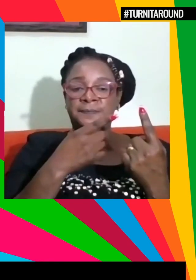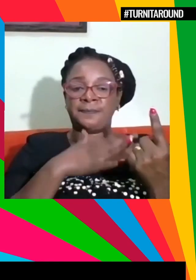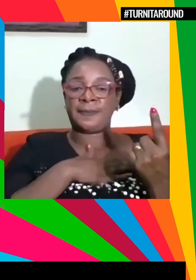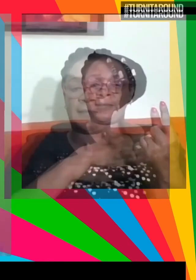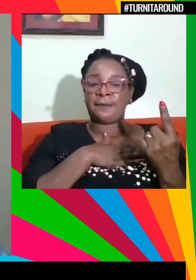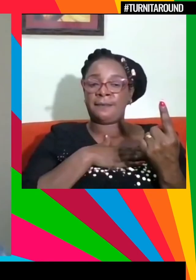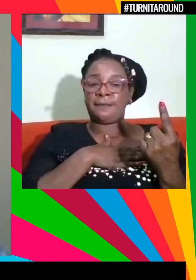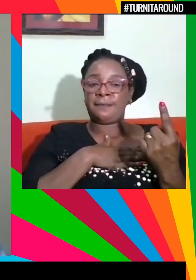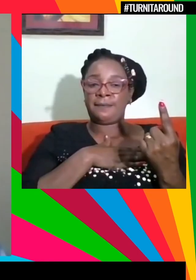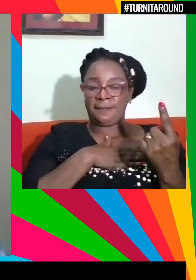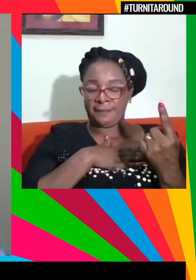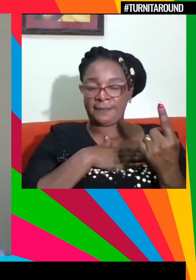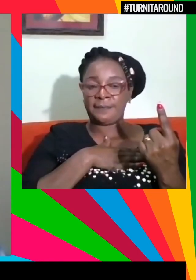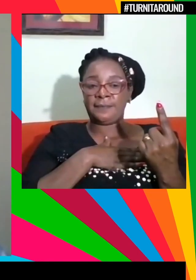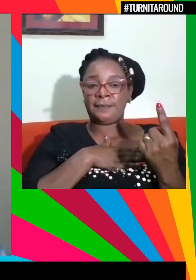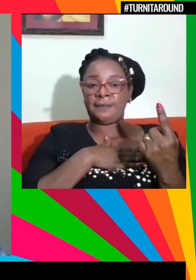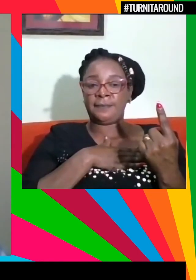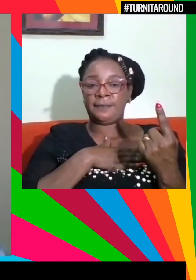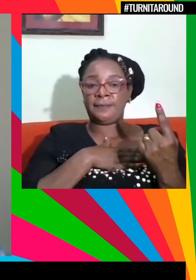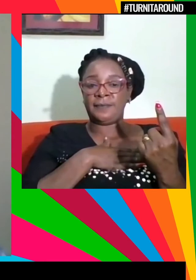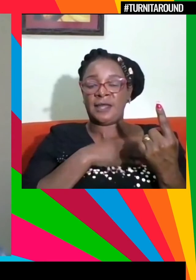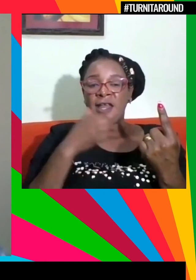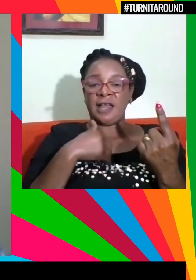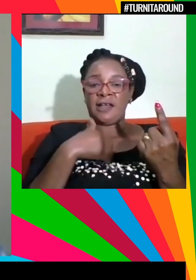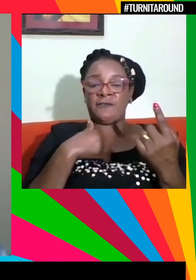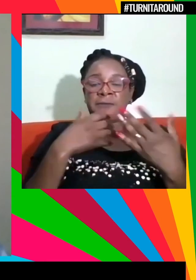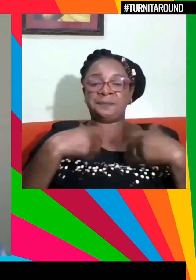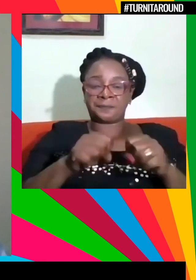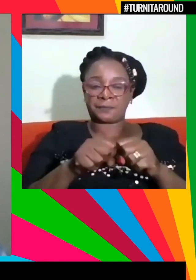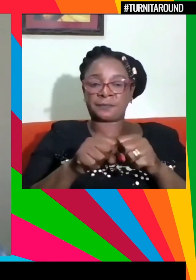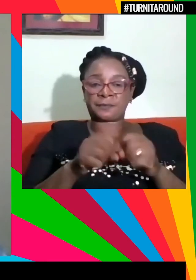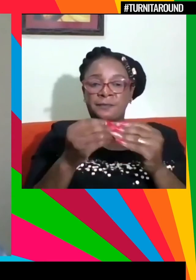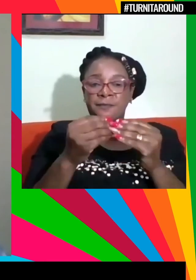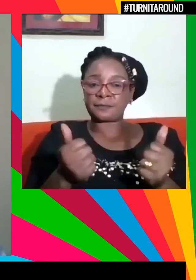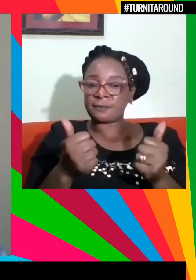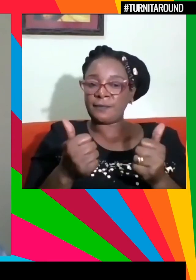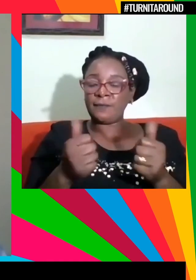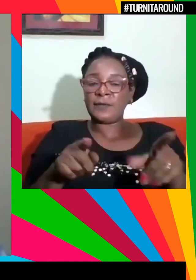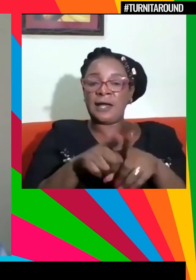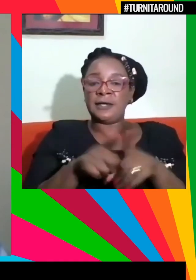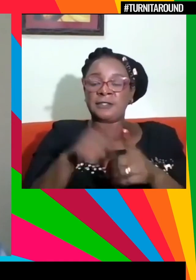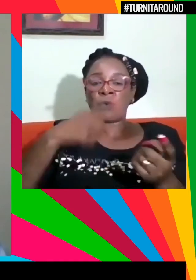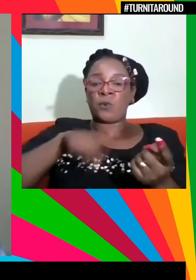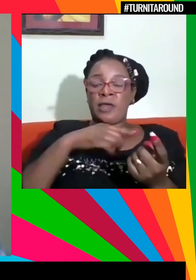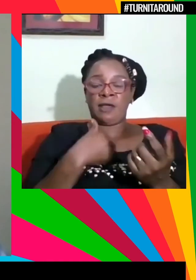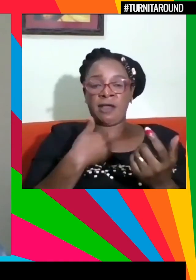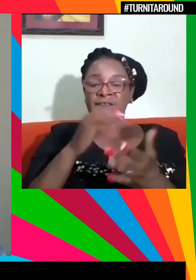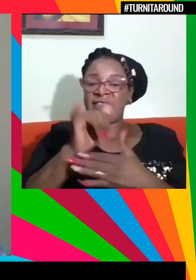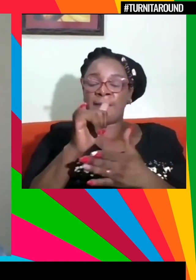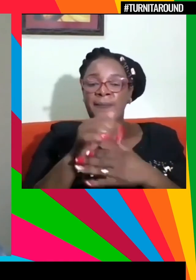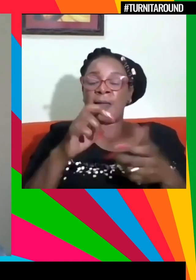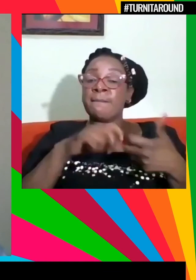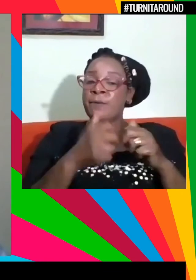my advice would be pick a point and start, right? As we've heard Ellen and Jane say, the problems